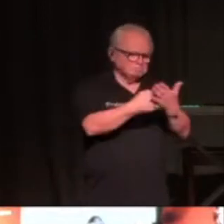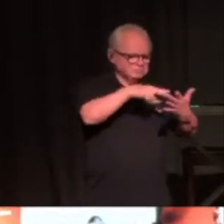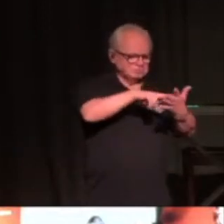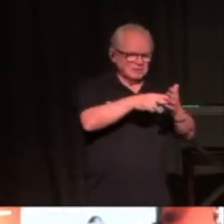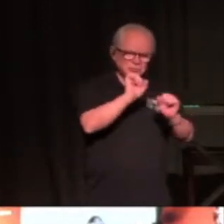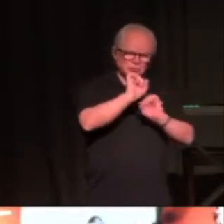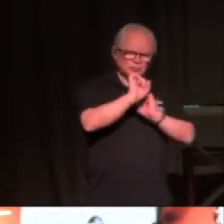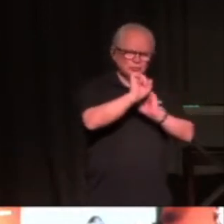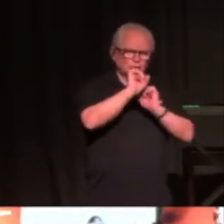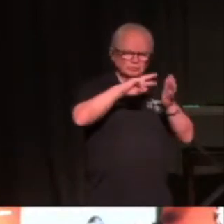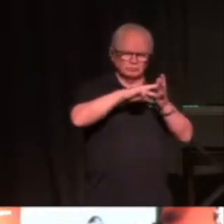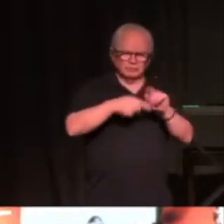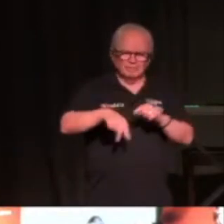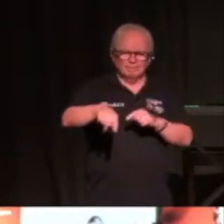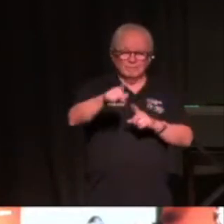Are you wandering aimlessly?